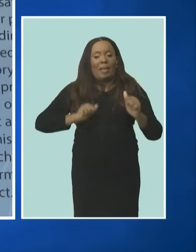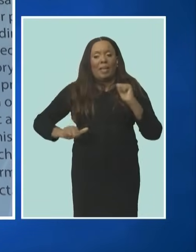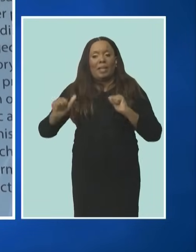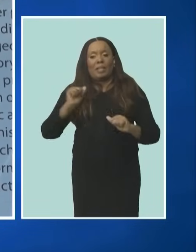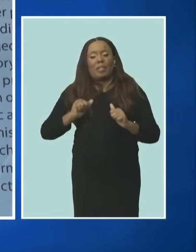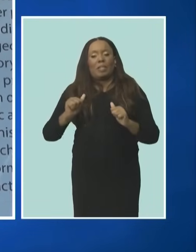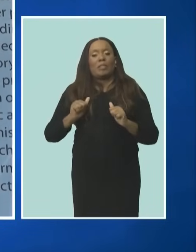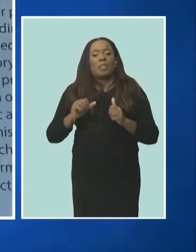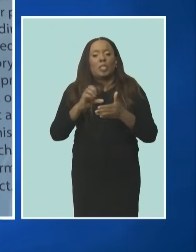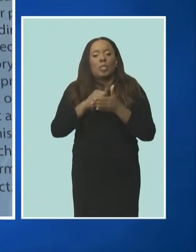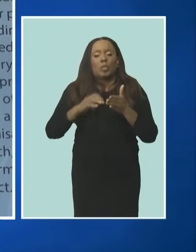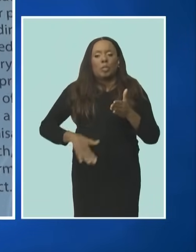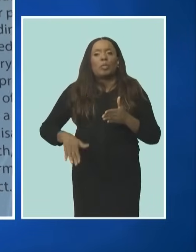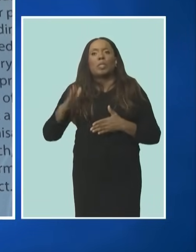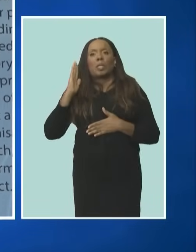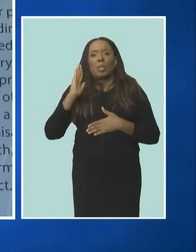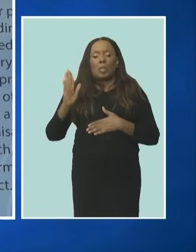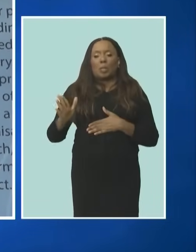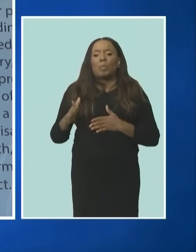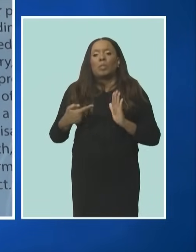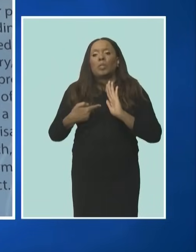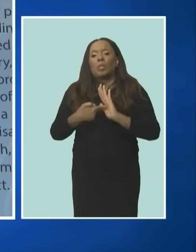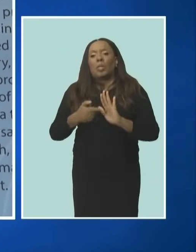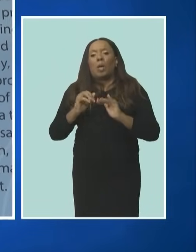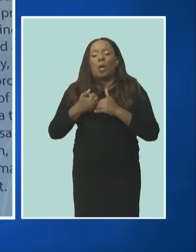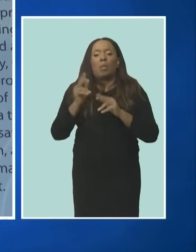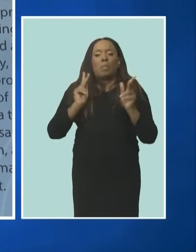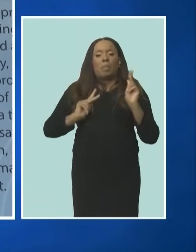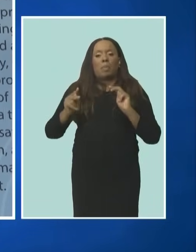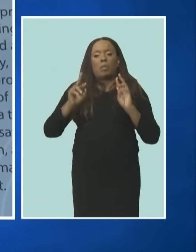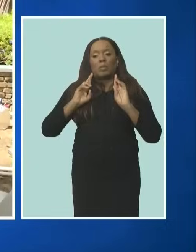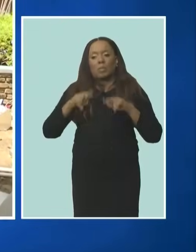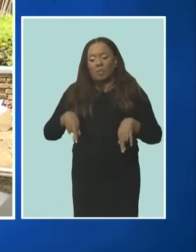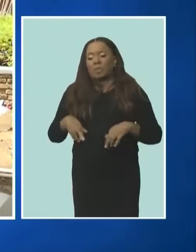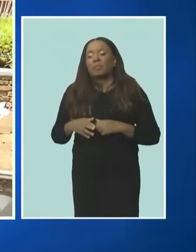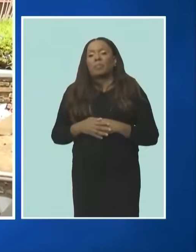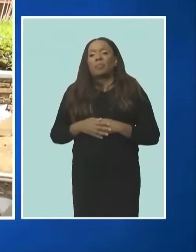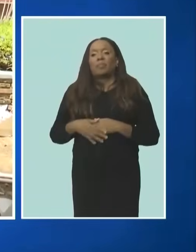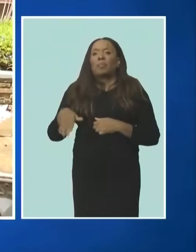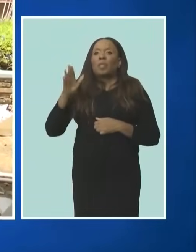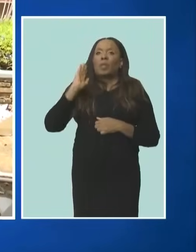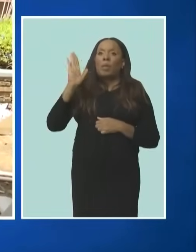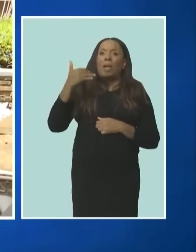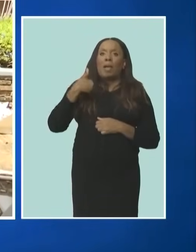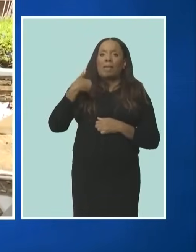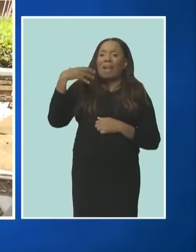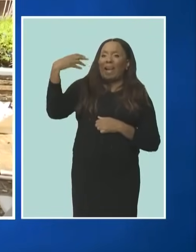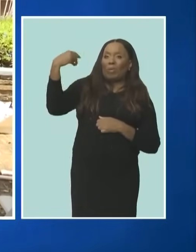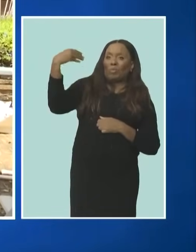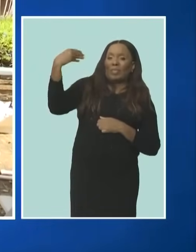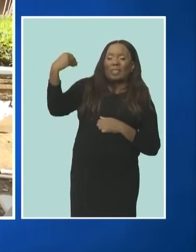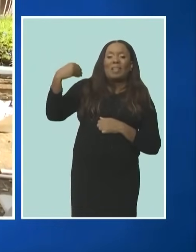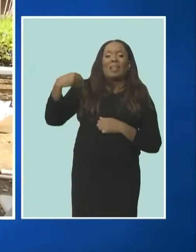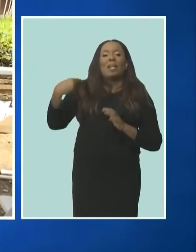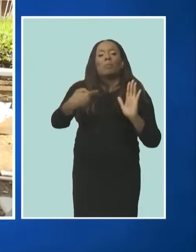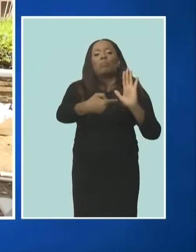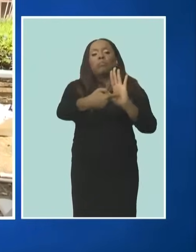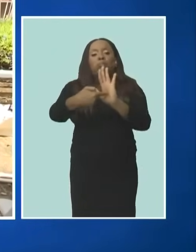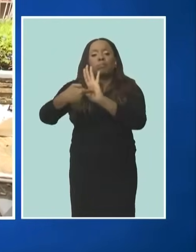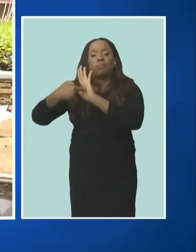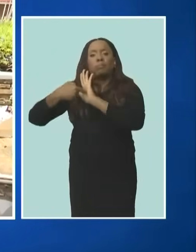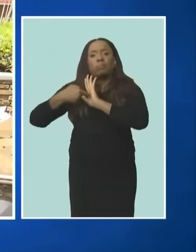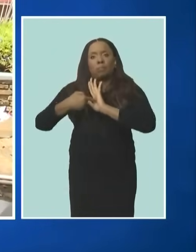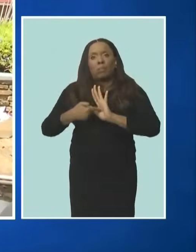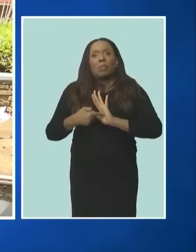reenacting how Barbadians reacted to Hurricane Janet. An outdoor exhibit is there as well, in keeping with the fact that